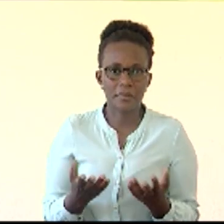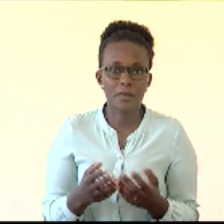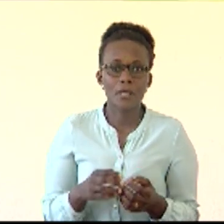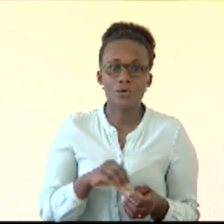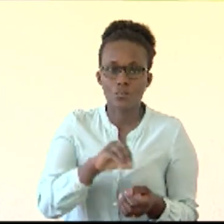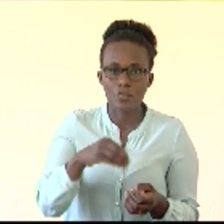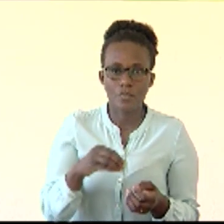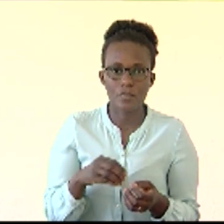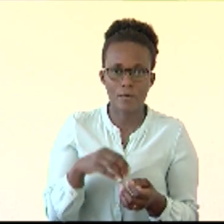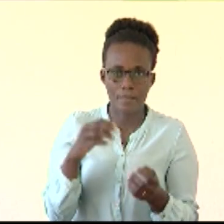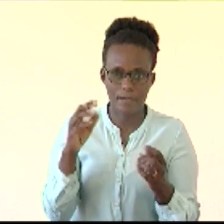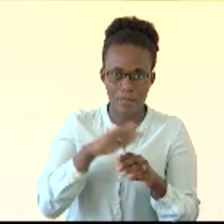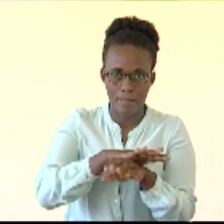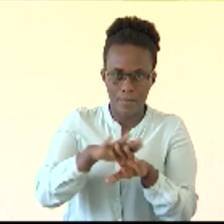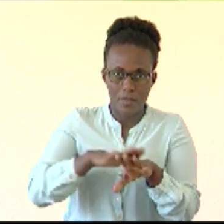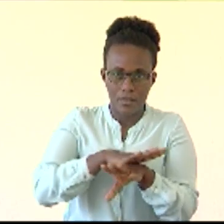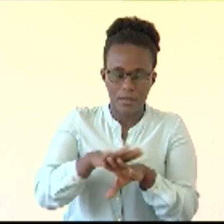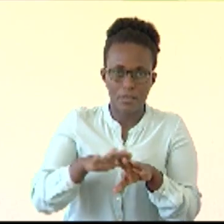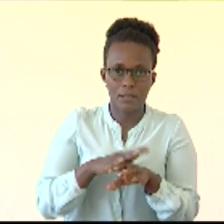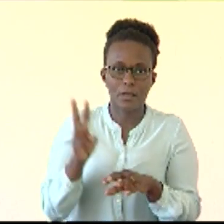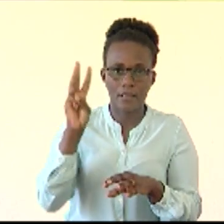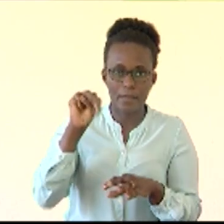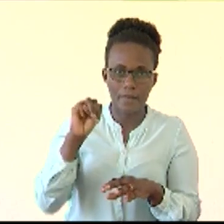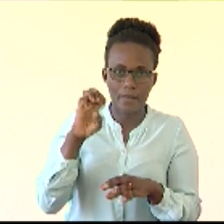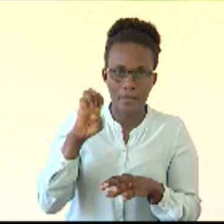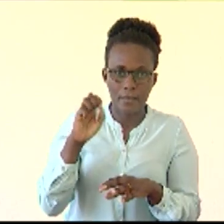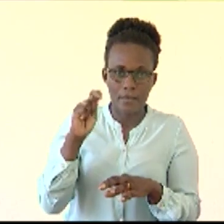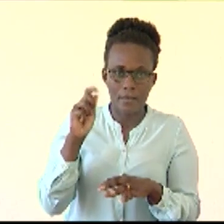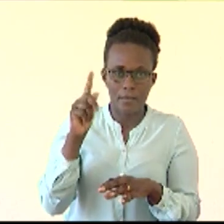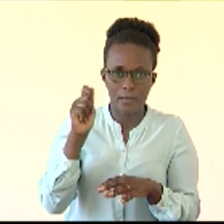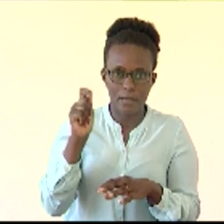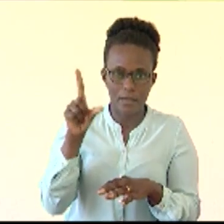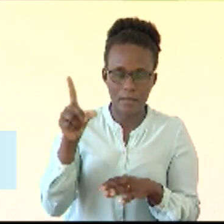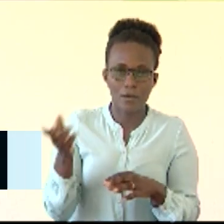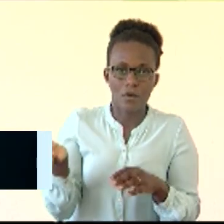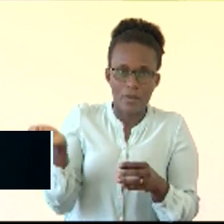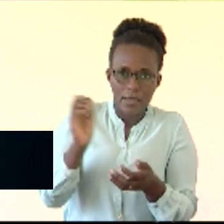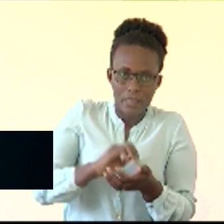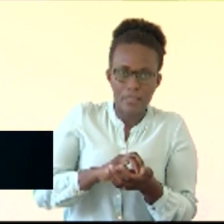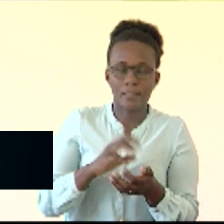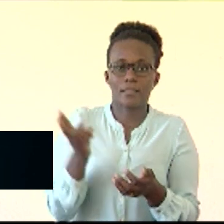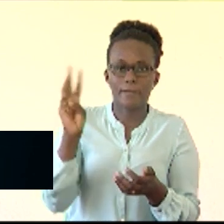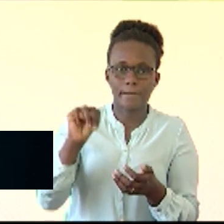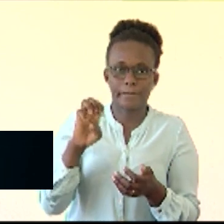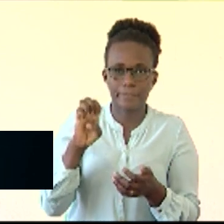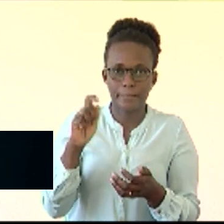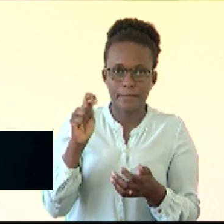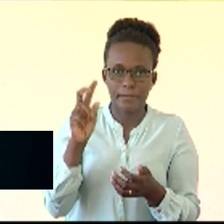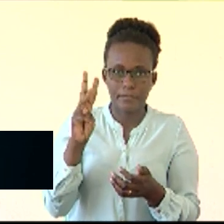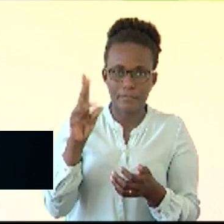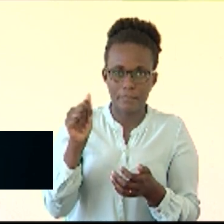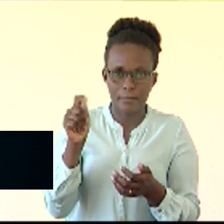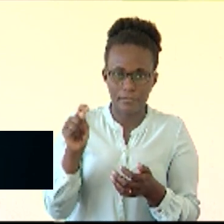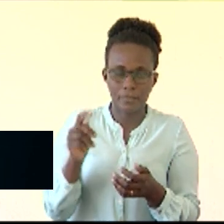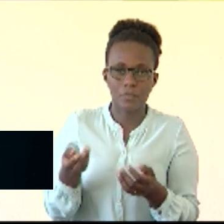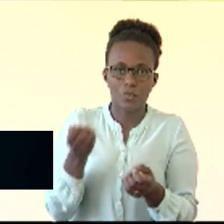metal, covering a metal with another metal using electrolysis.